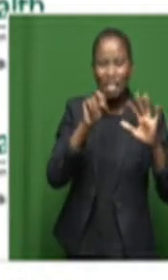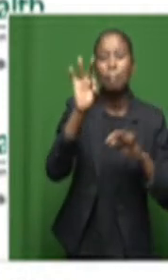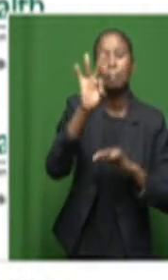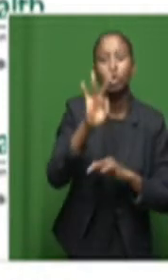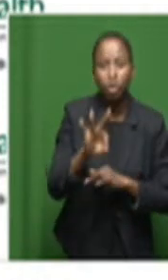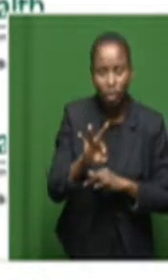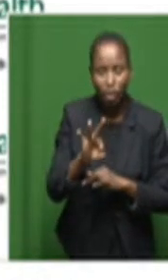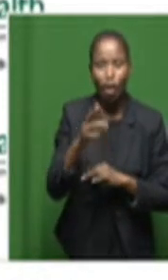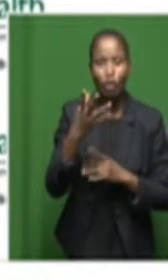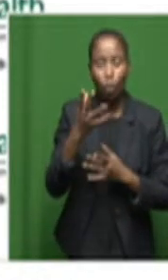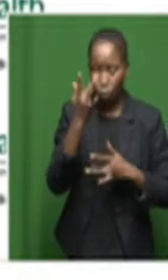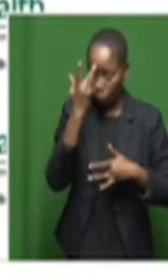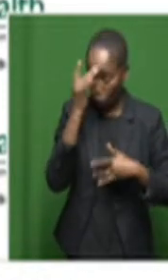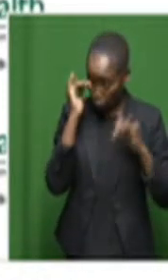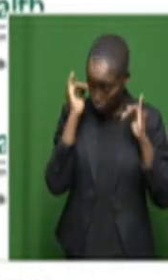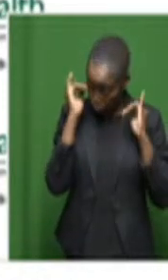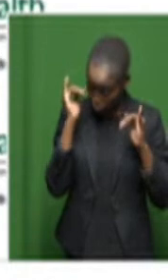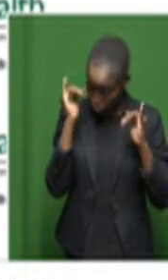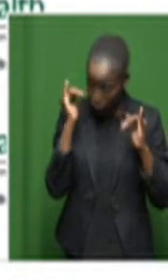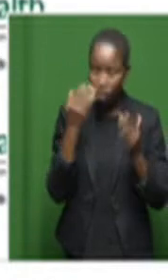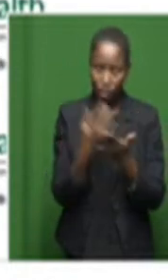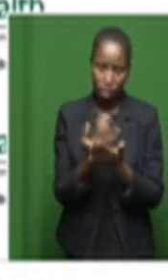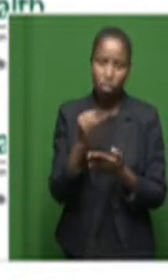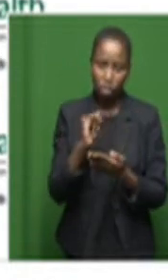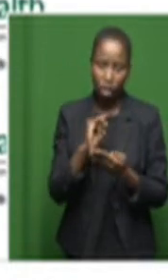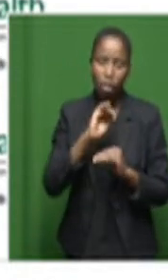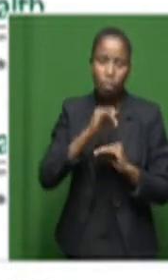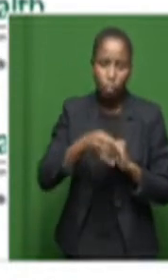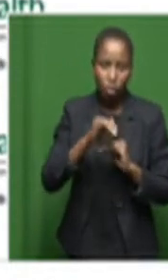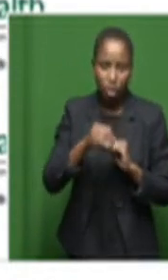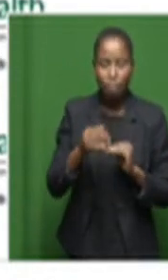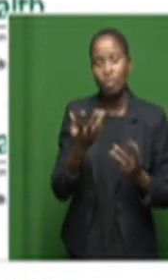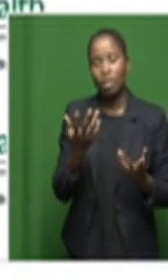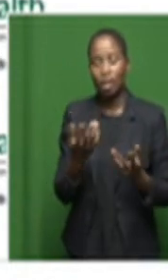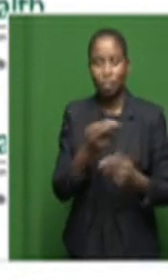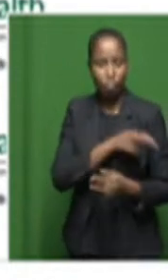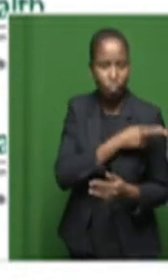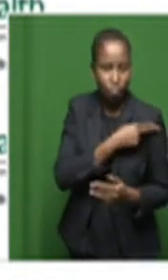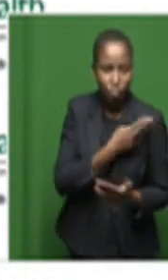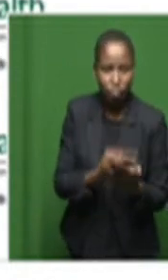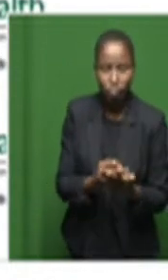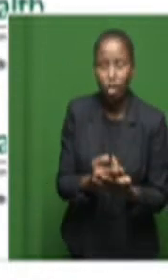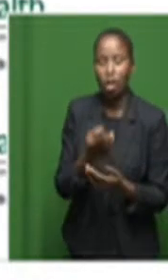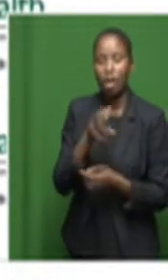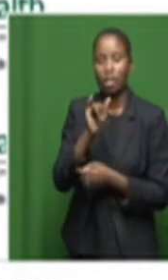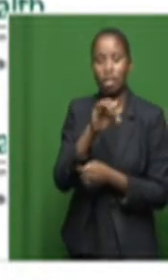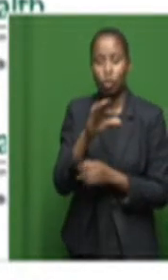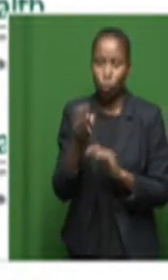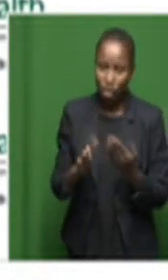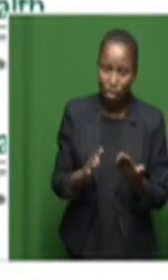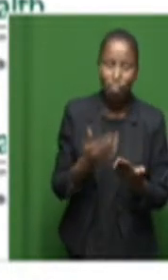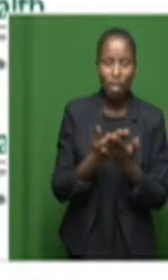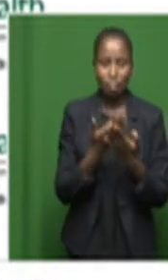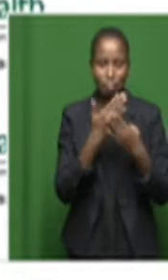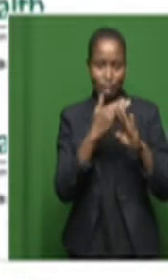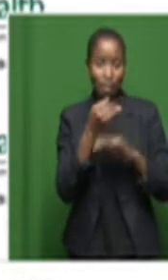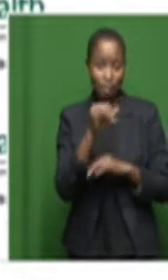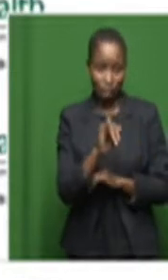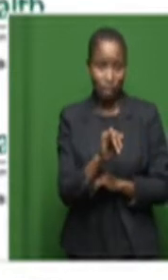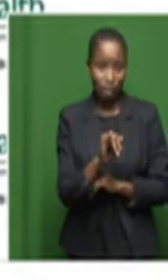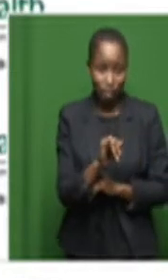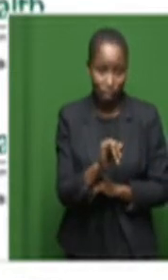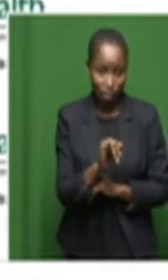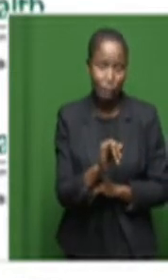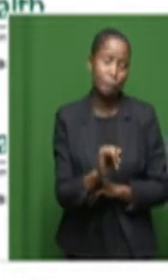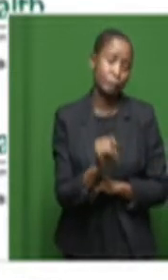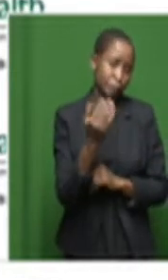against severe disease, hospitalization, ICU, and death. So even as we want